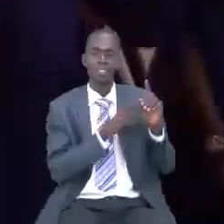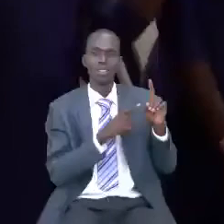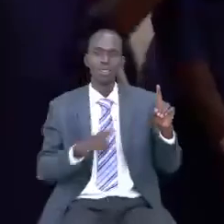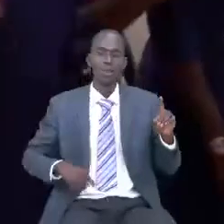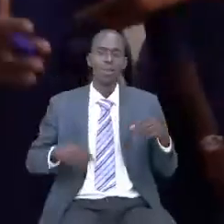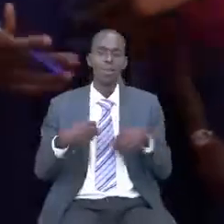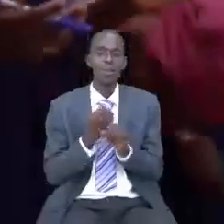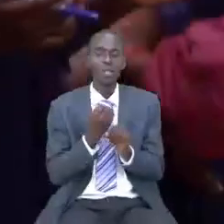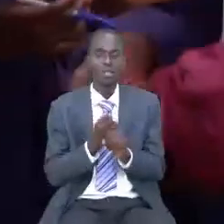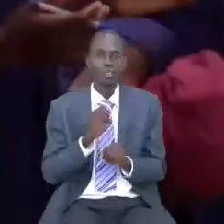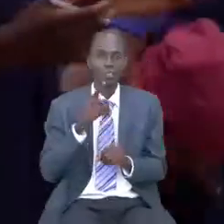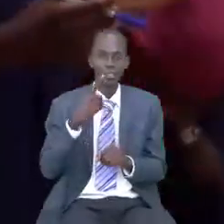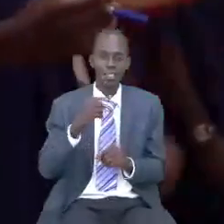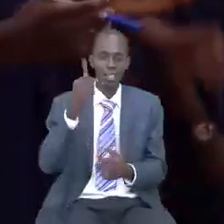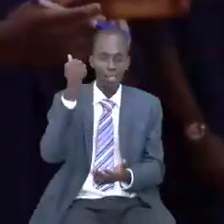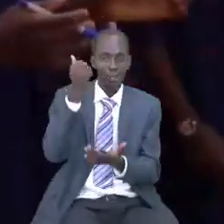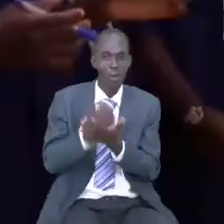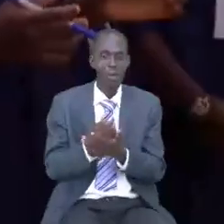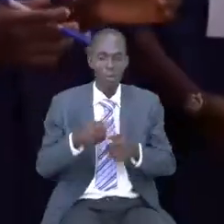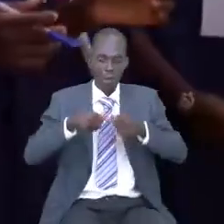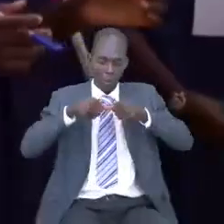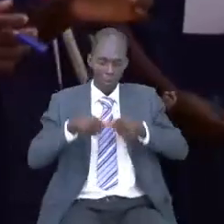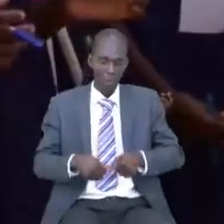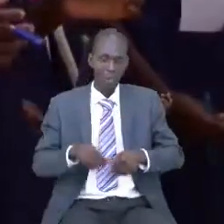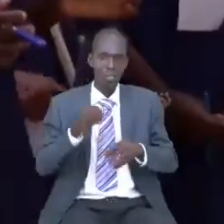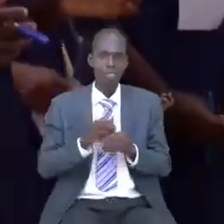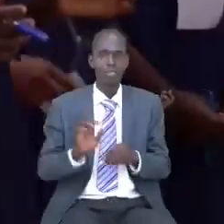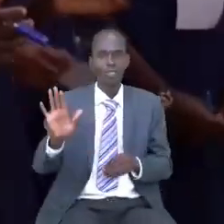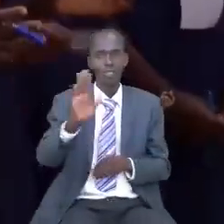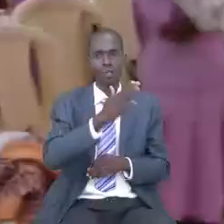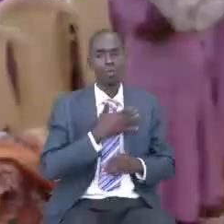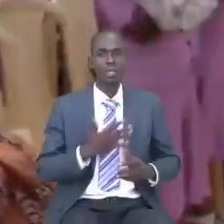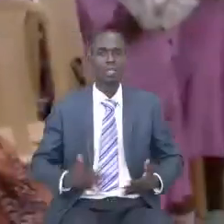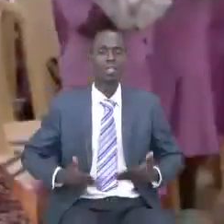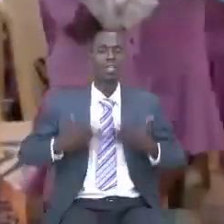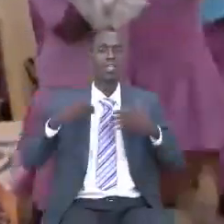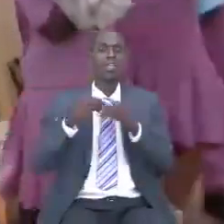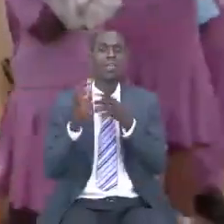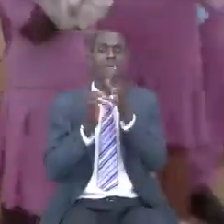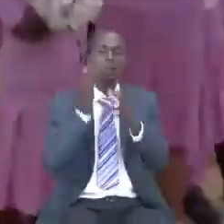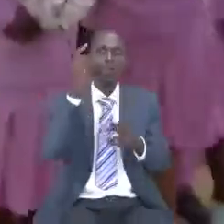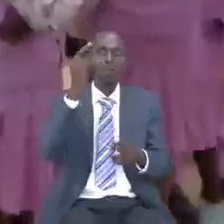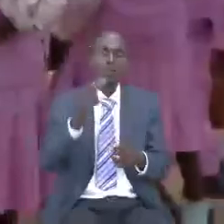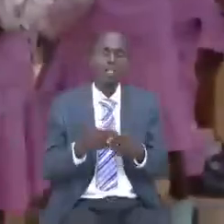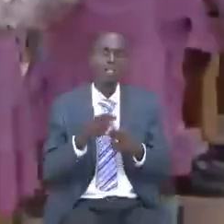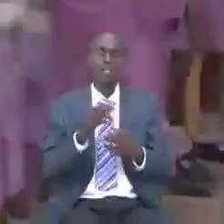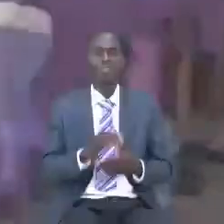amen permanent in your life. In Jesus' name. Amen.